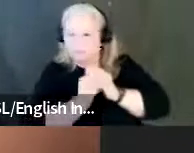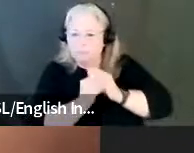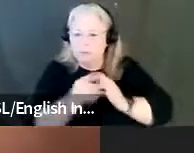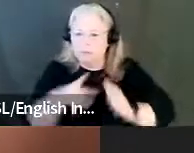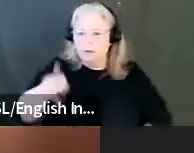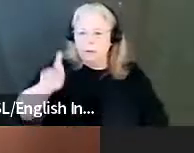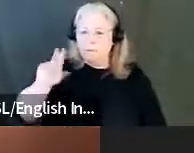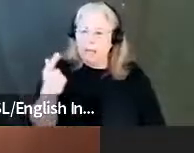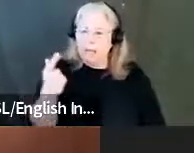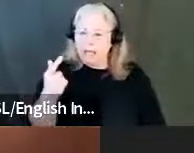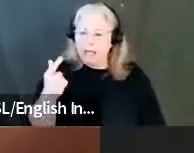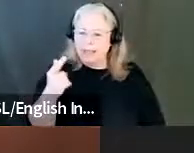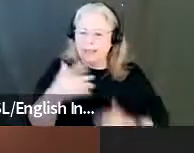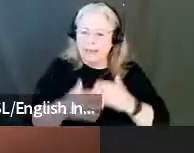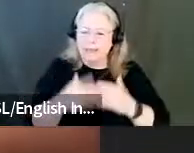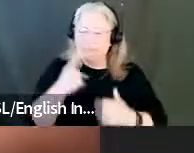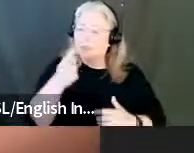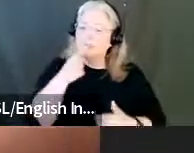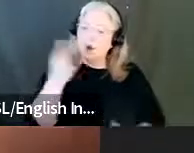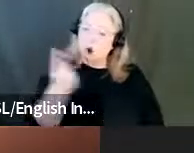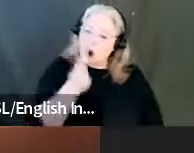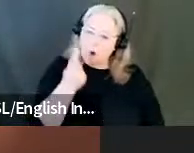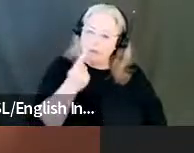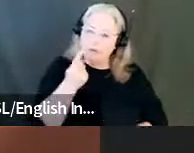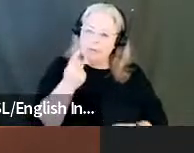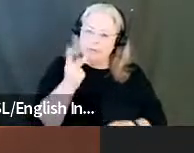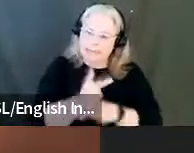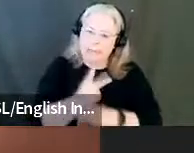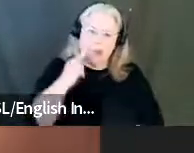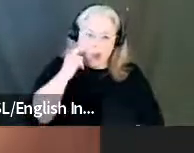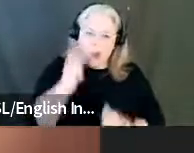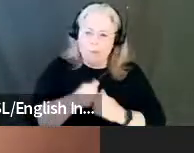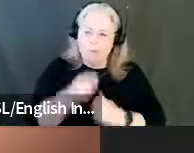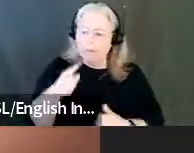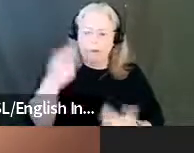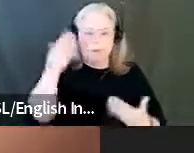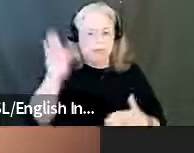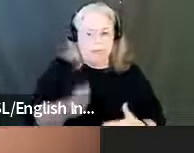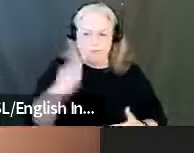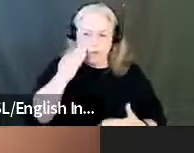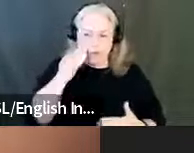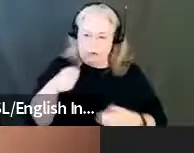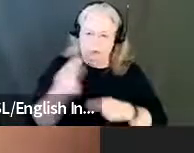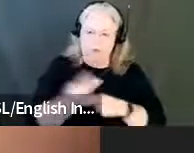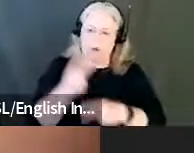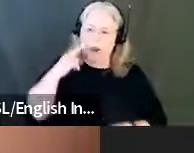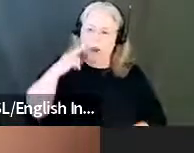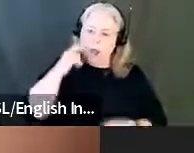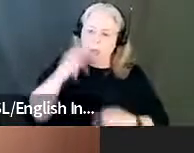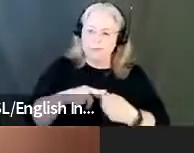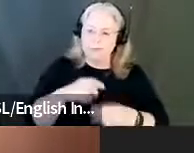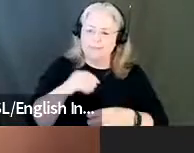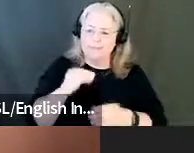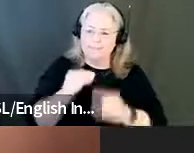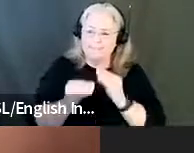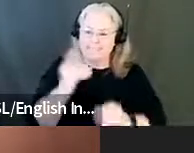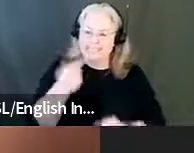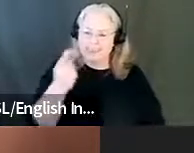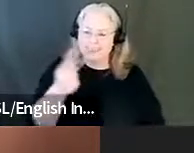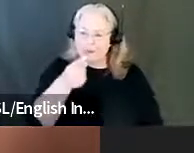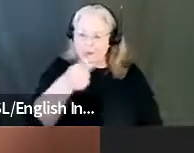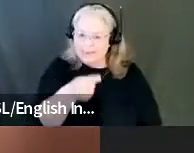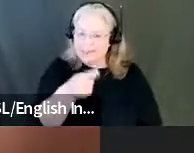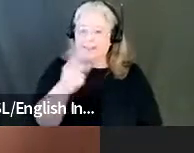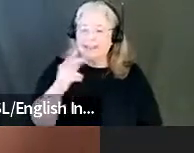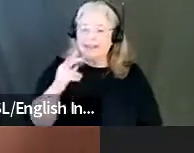carry some gum with me in my pocket, because you never know when you need to fix something. So that's why I think you should carry the Bazooka bubblegum